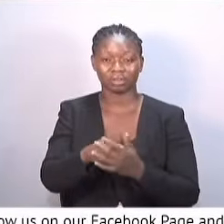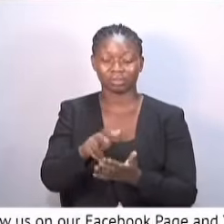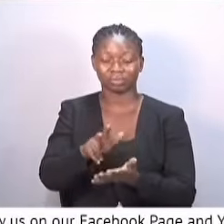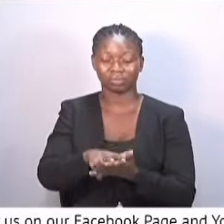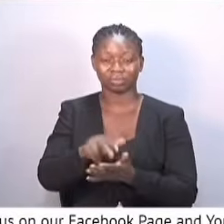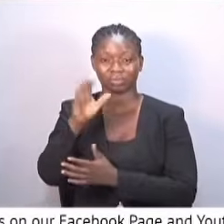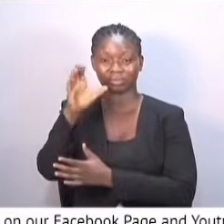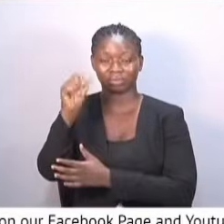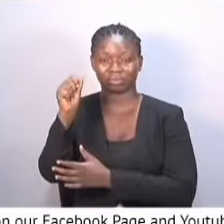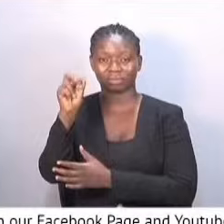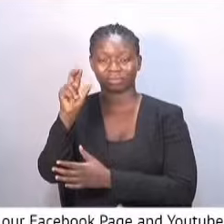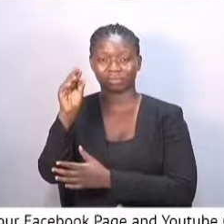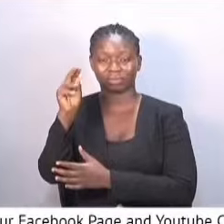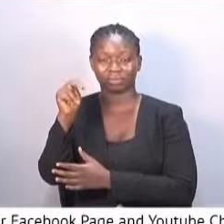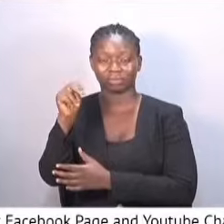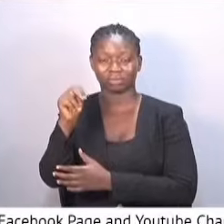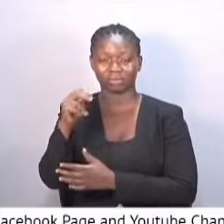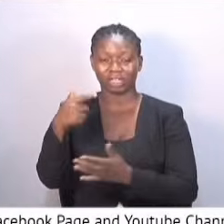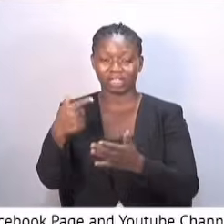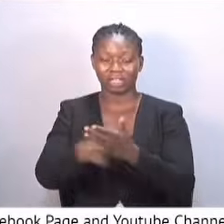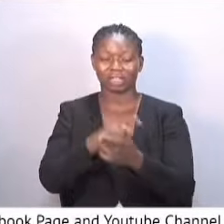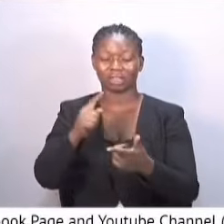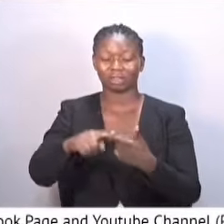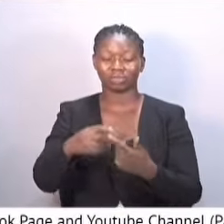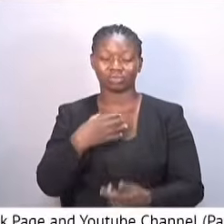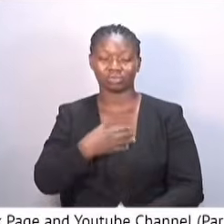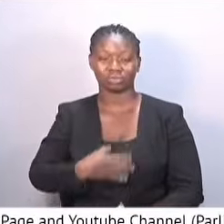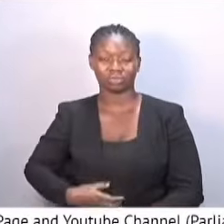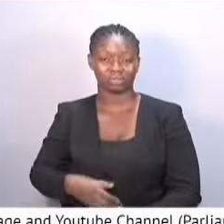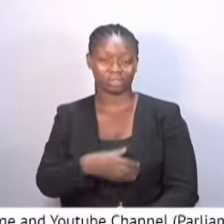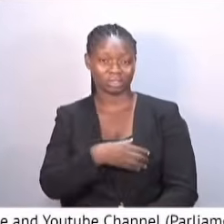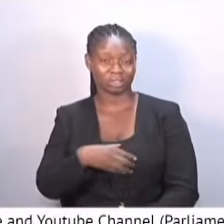of carbon credit transfer. Ghana, Switzerland,